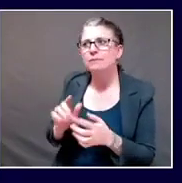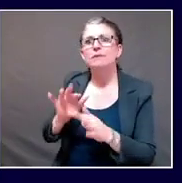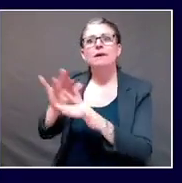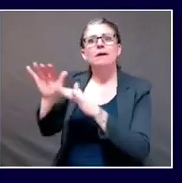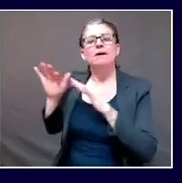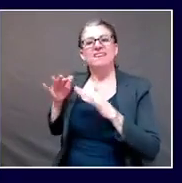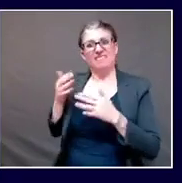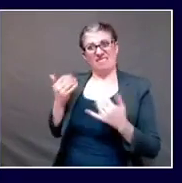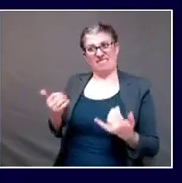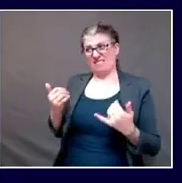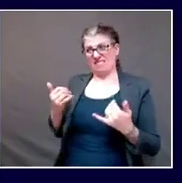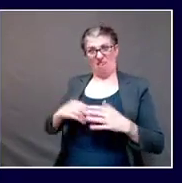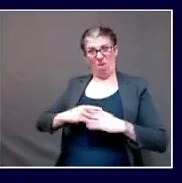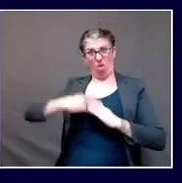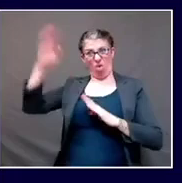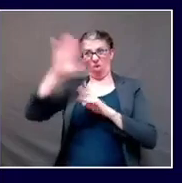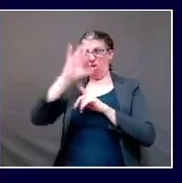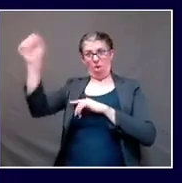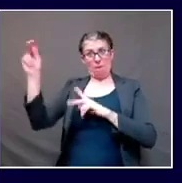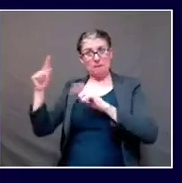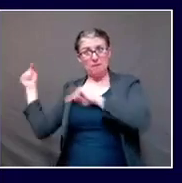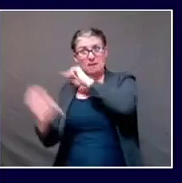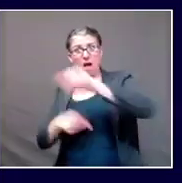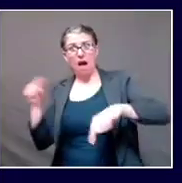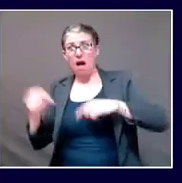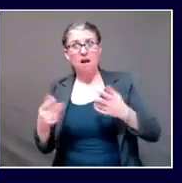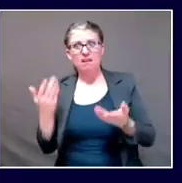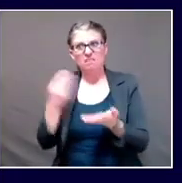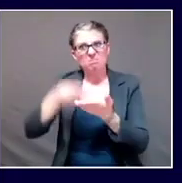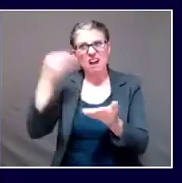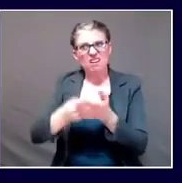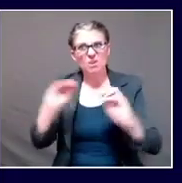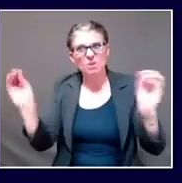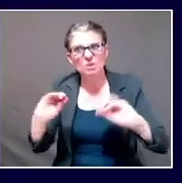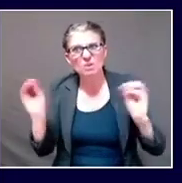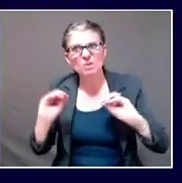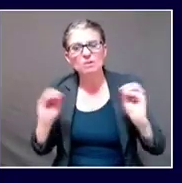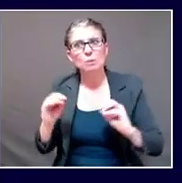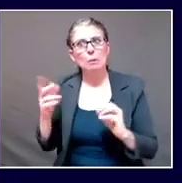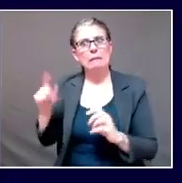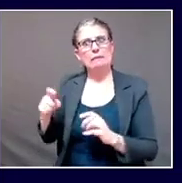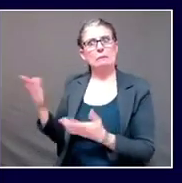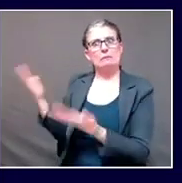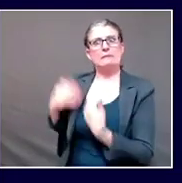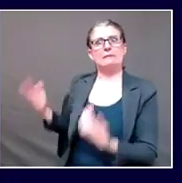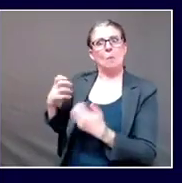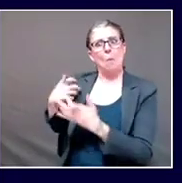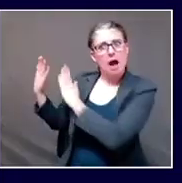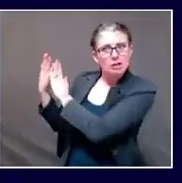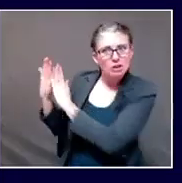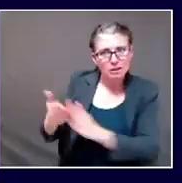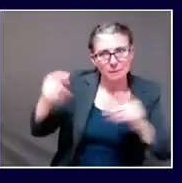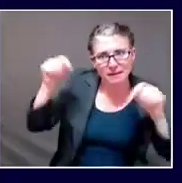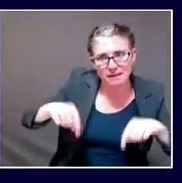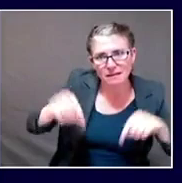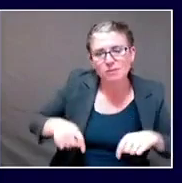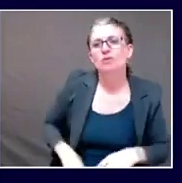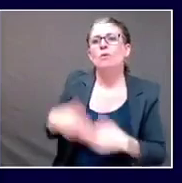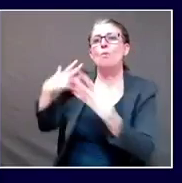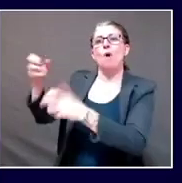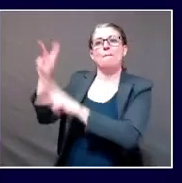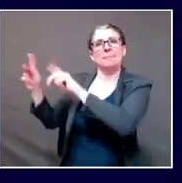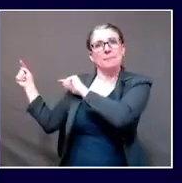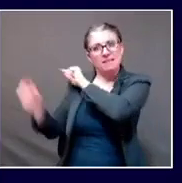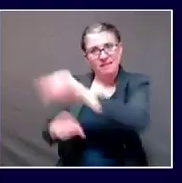a safe place to shop, a safe place to live, work, play and do business is for us right now universally